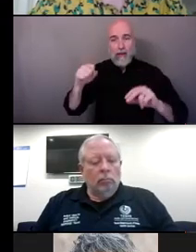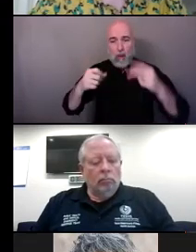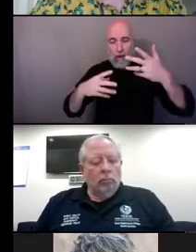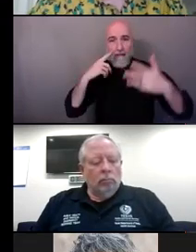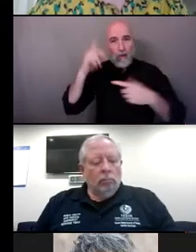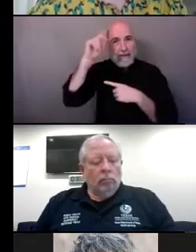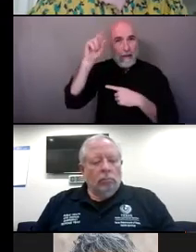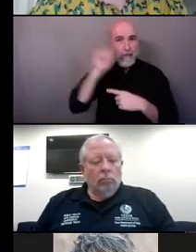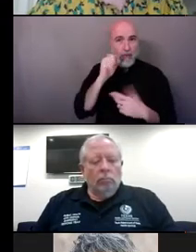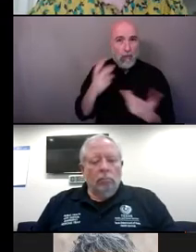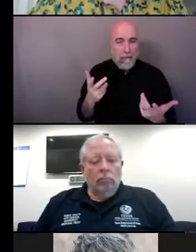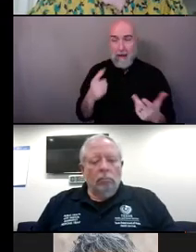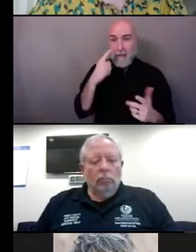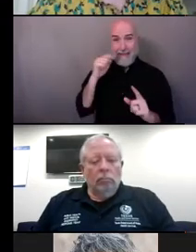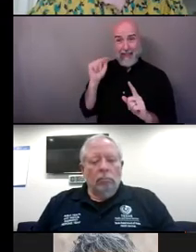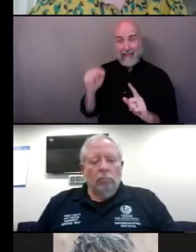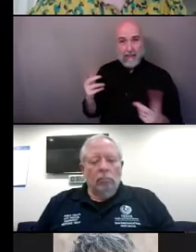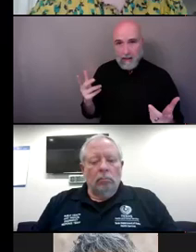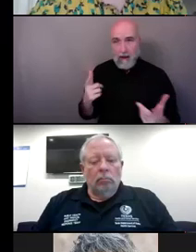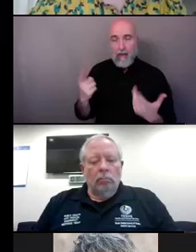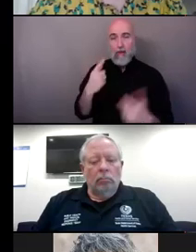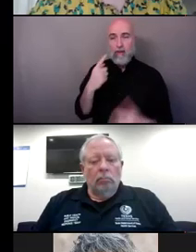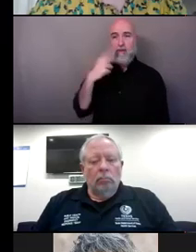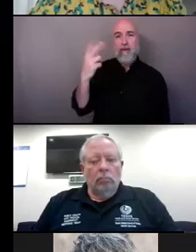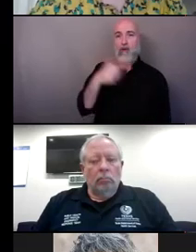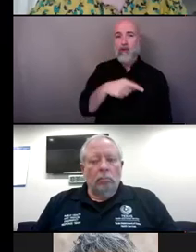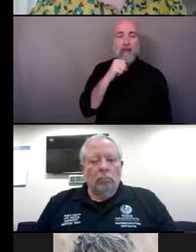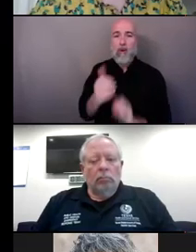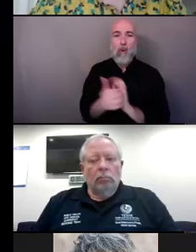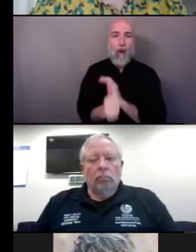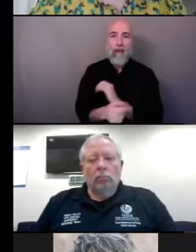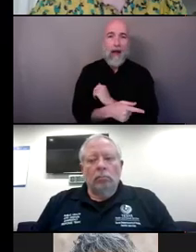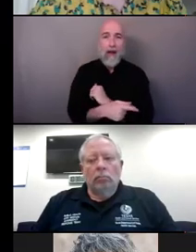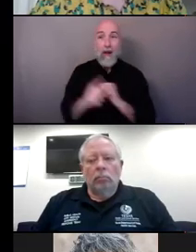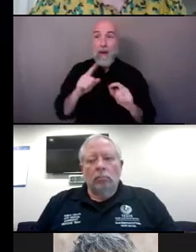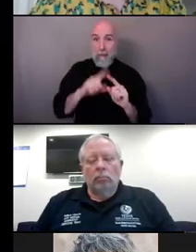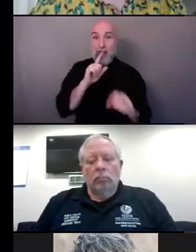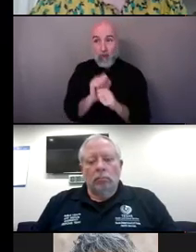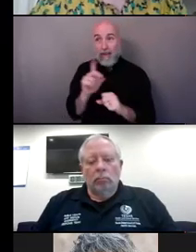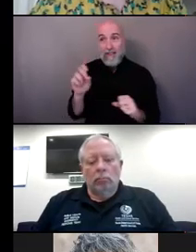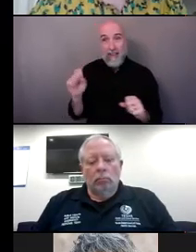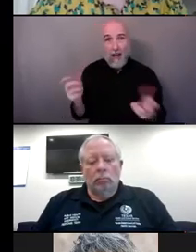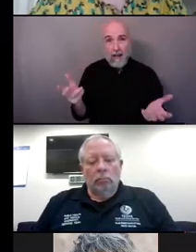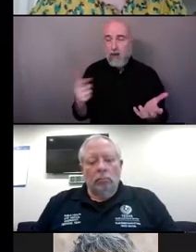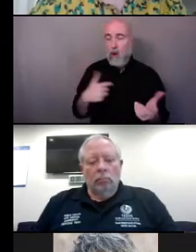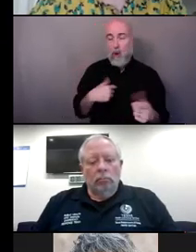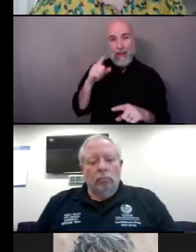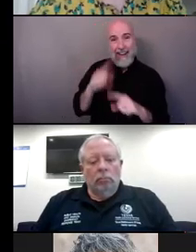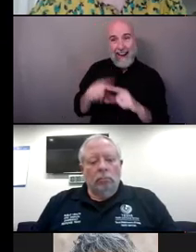Down syndrome. Because of this, we are routinely told that she does not qualify when she really does. We have not been able